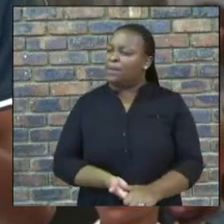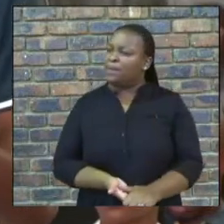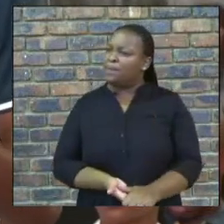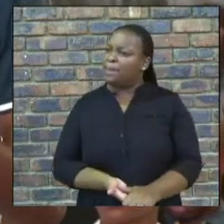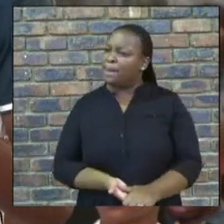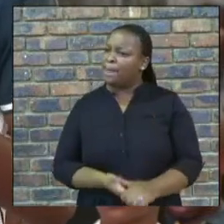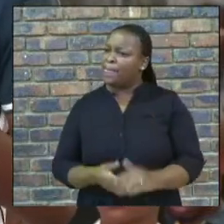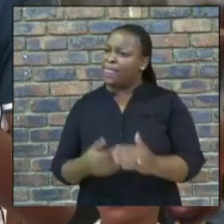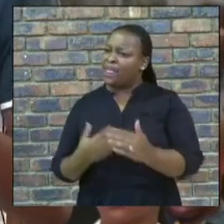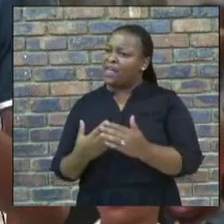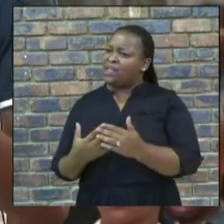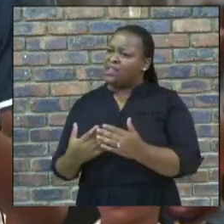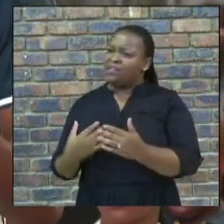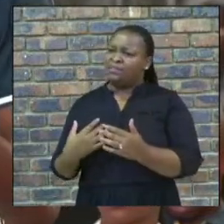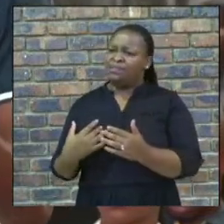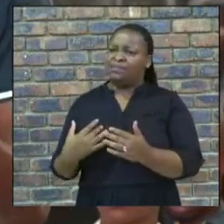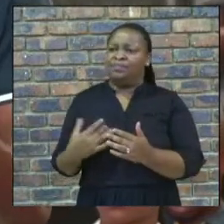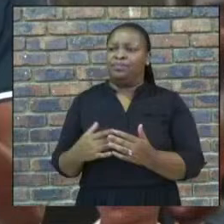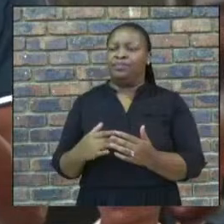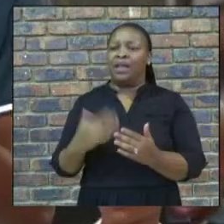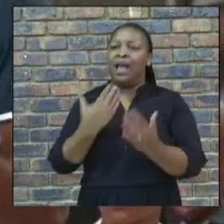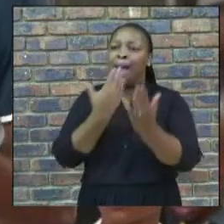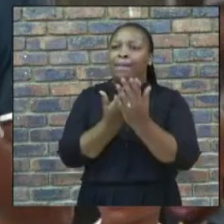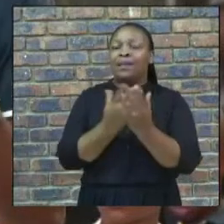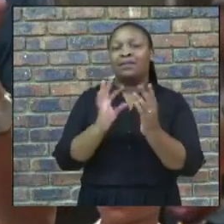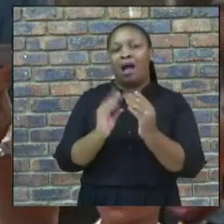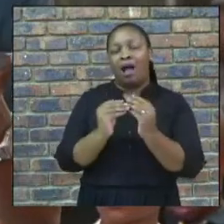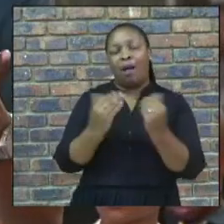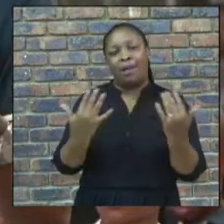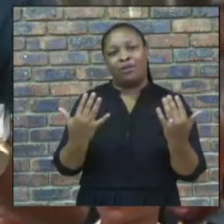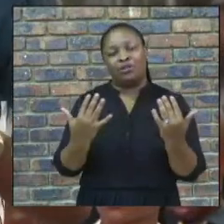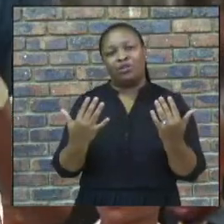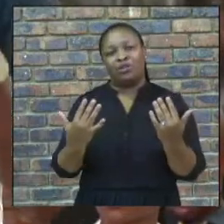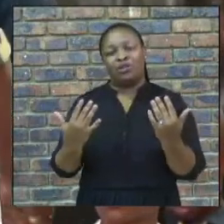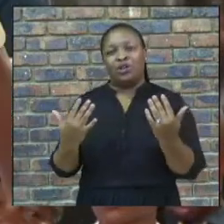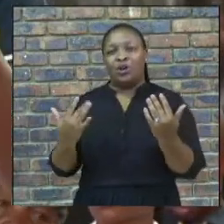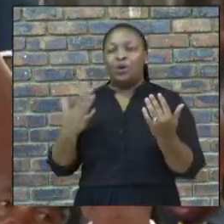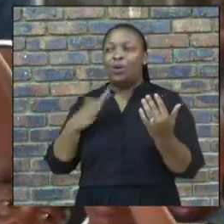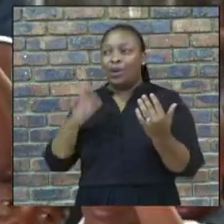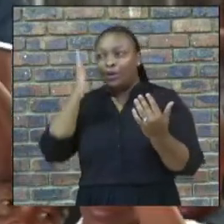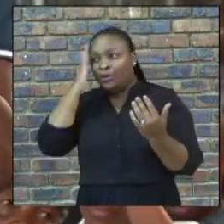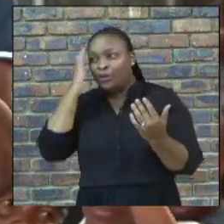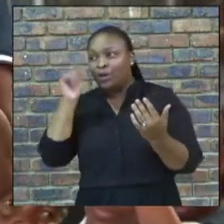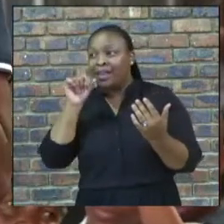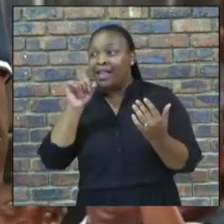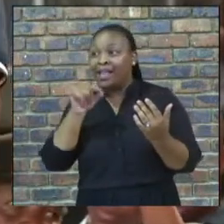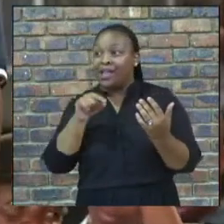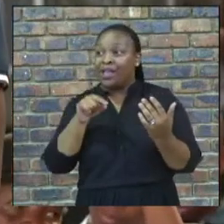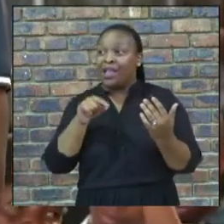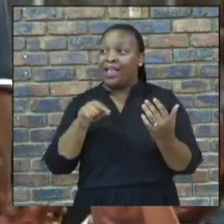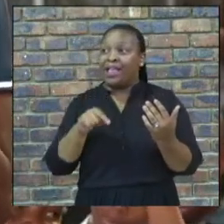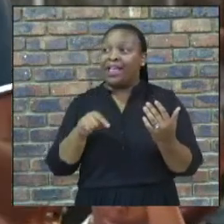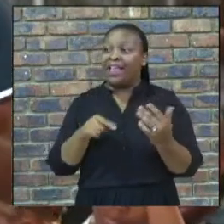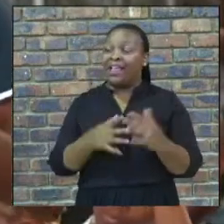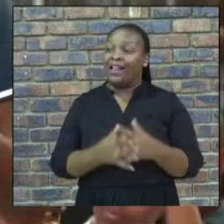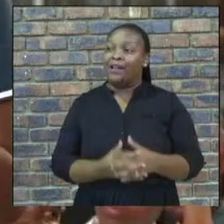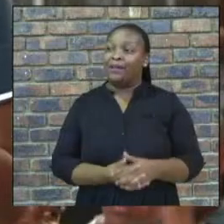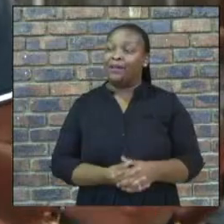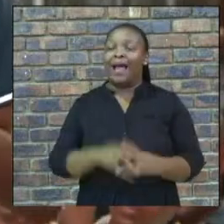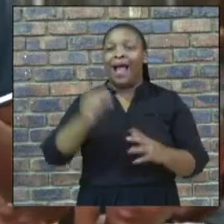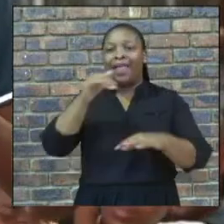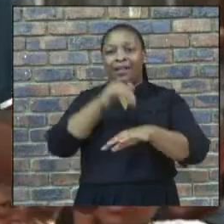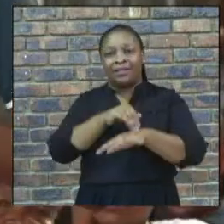to get those requirements afunakalayo. And what will be those requirements at the same time? Because